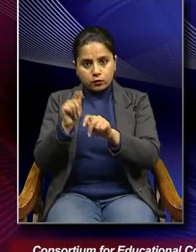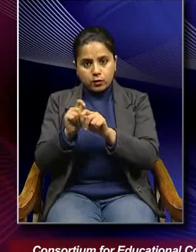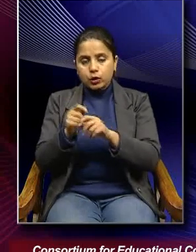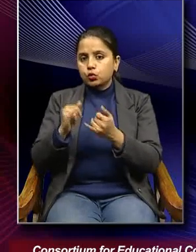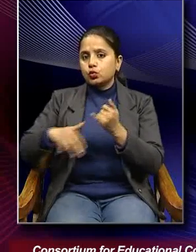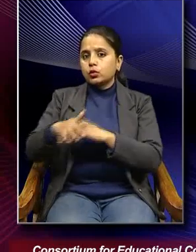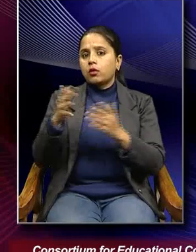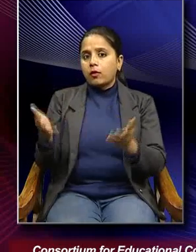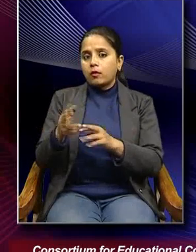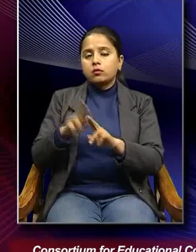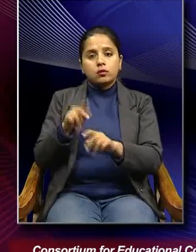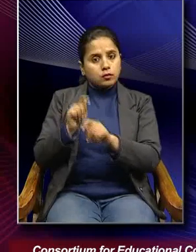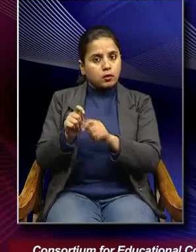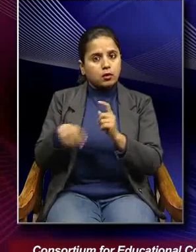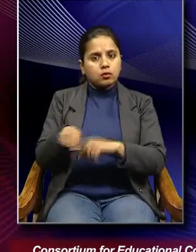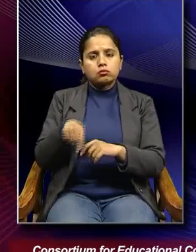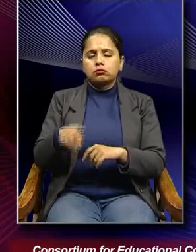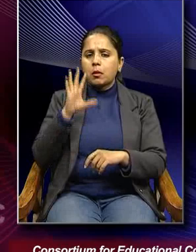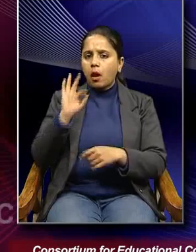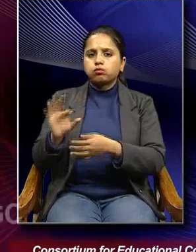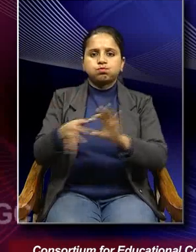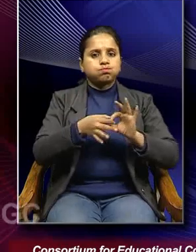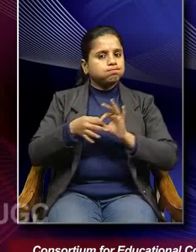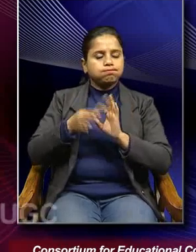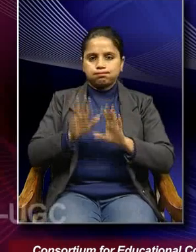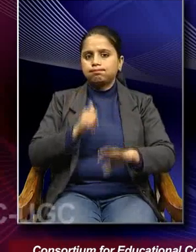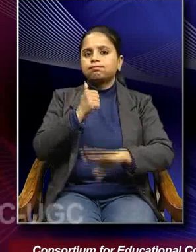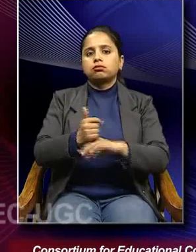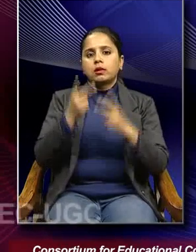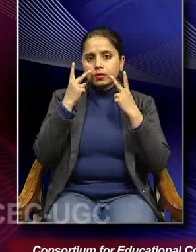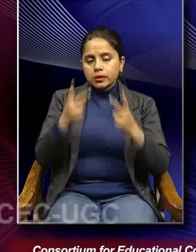social welfare function is very well established.